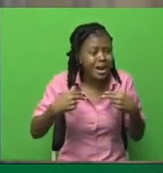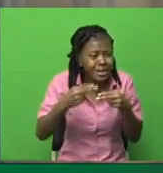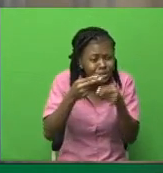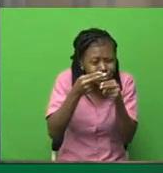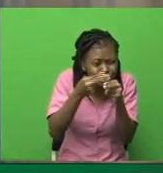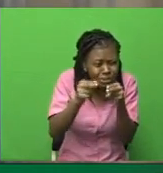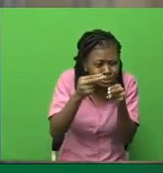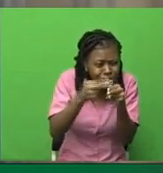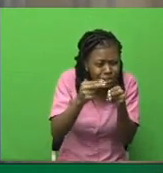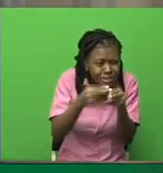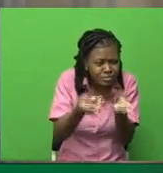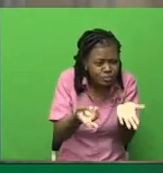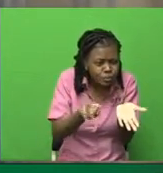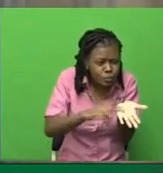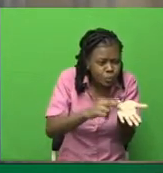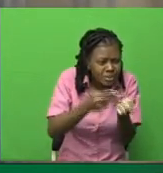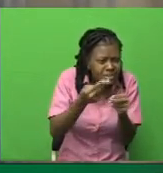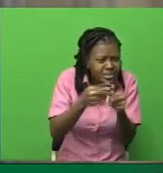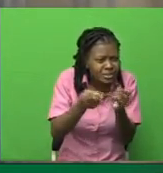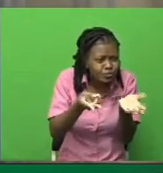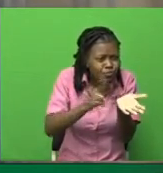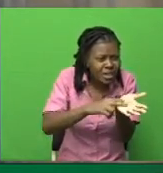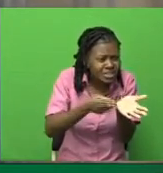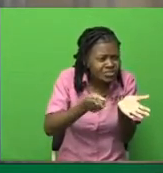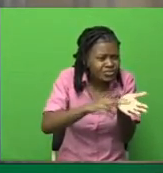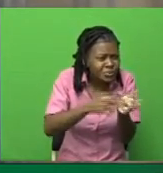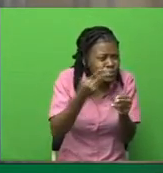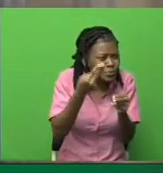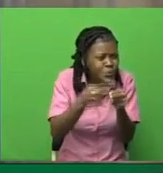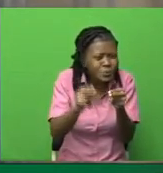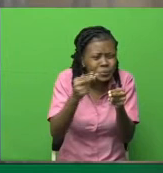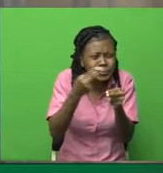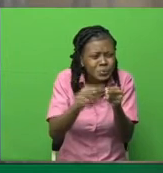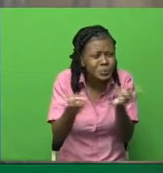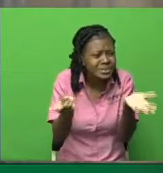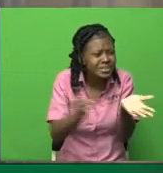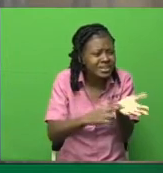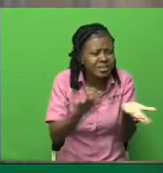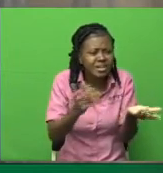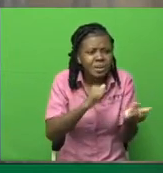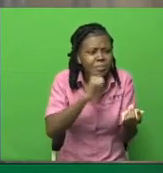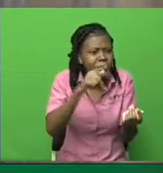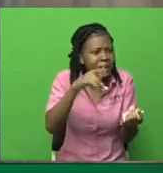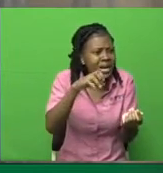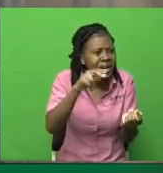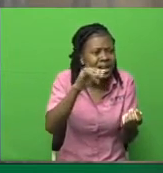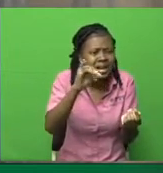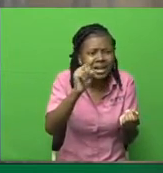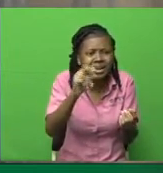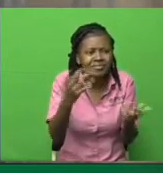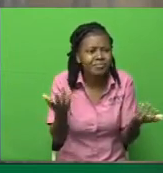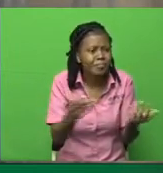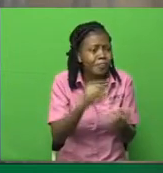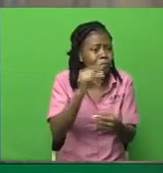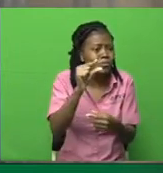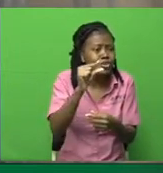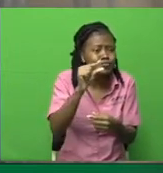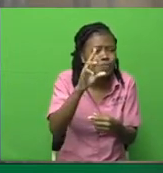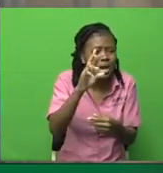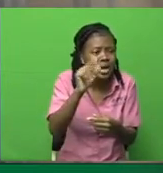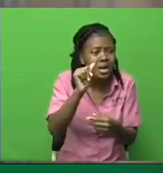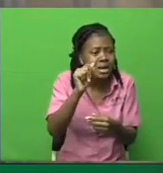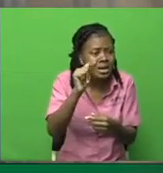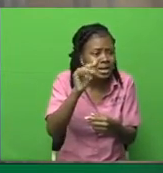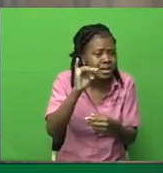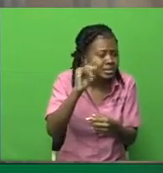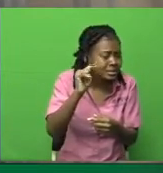employment with his workers secure neither gratitude nor pensions and I know both a member of an arborema and